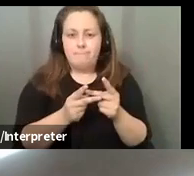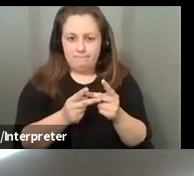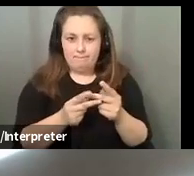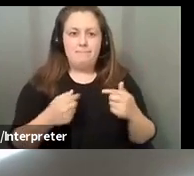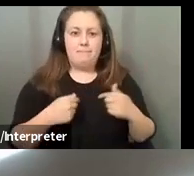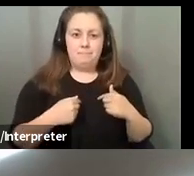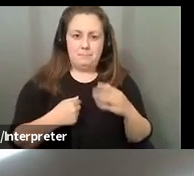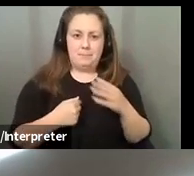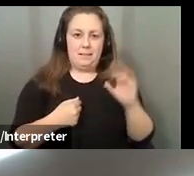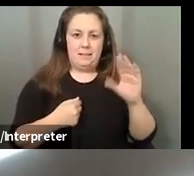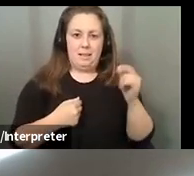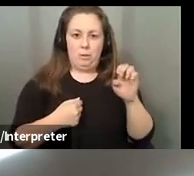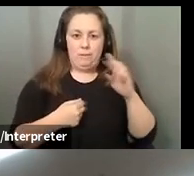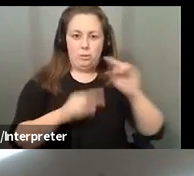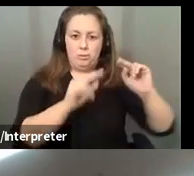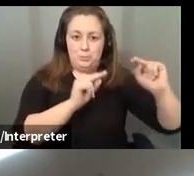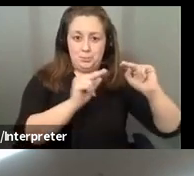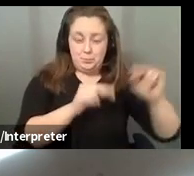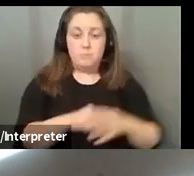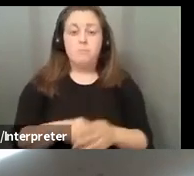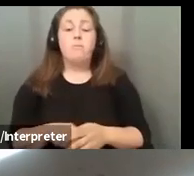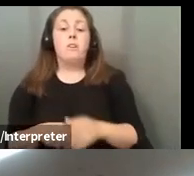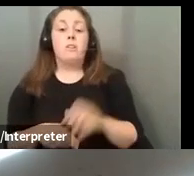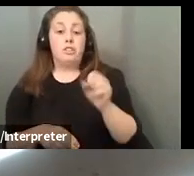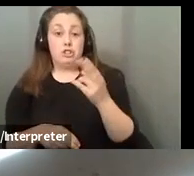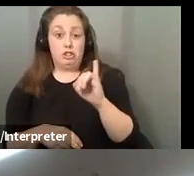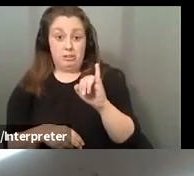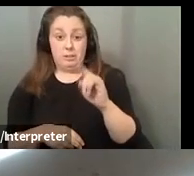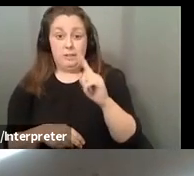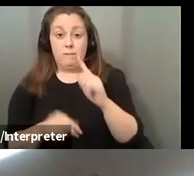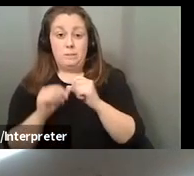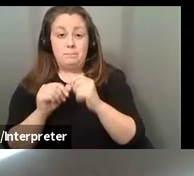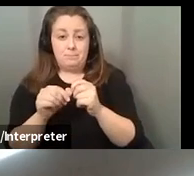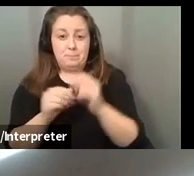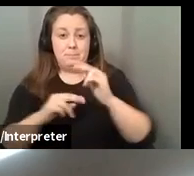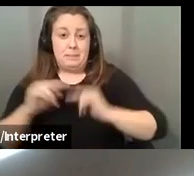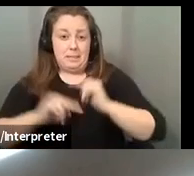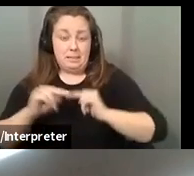negotiations. Sherry is on the permanent building. Dan is on,